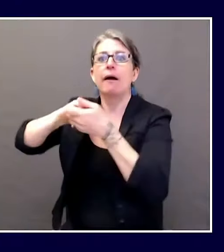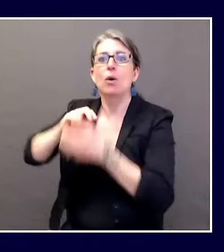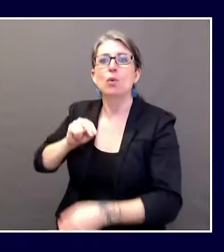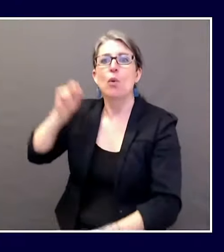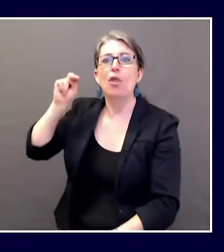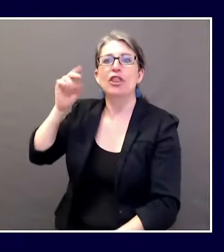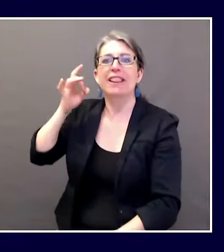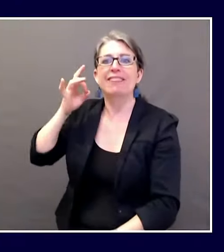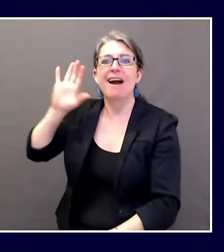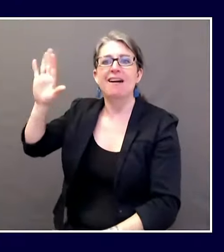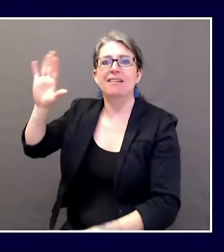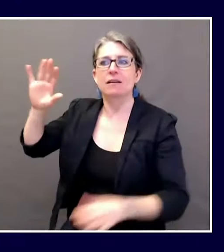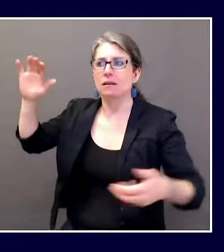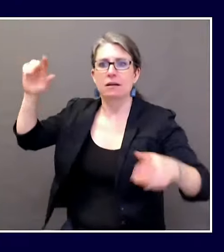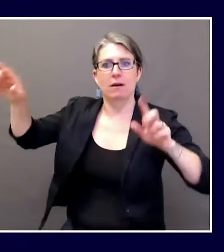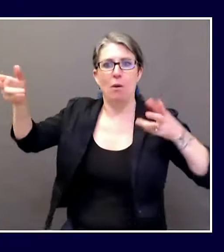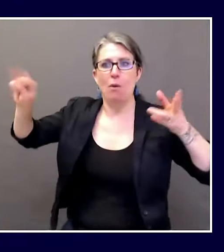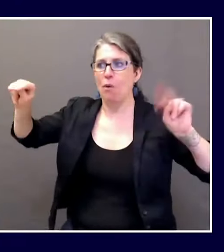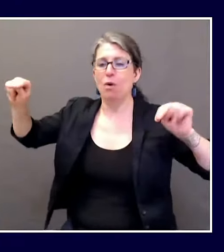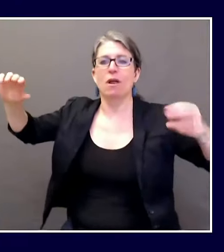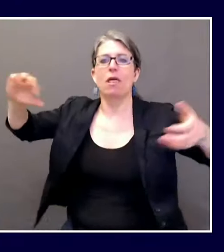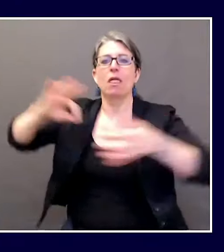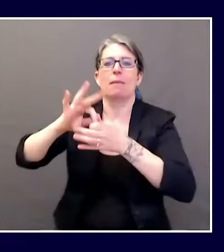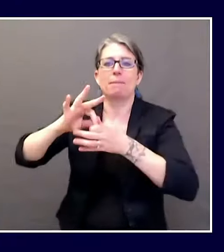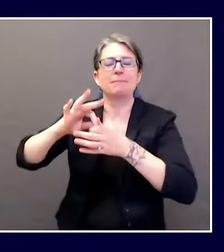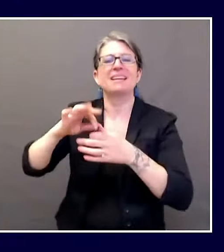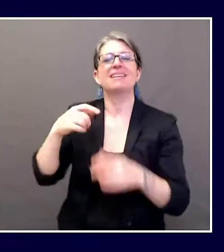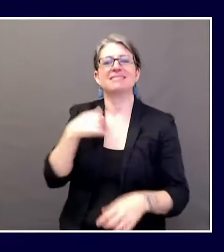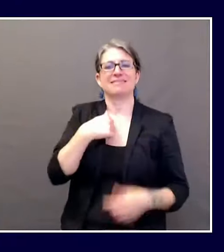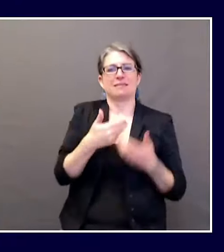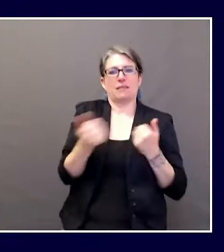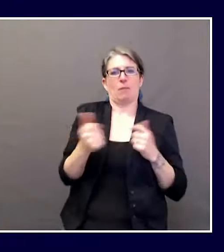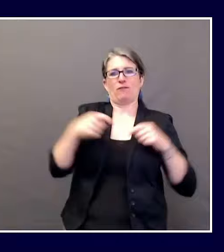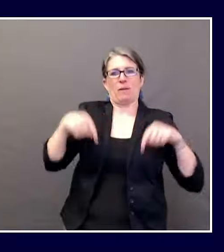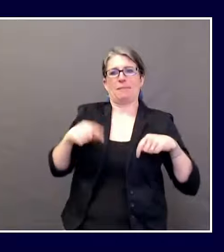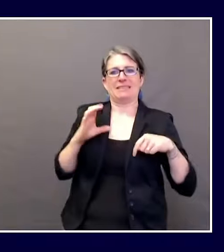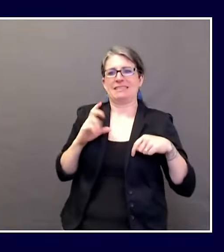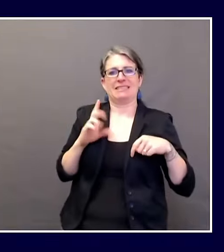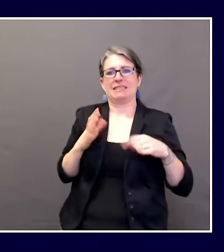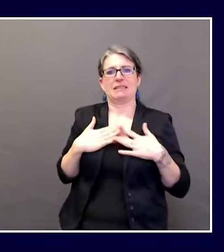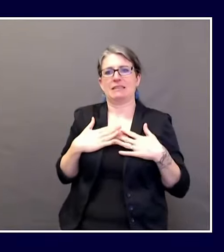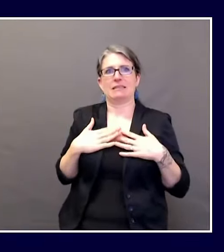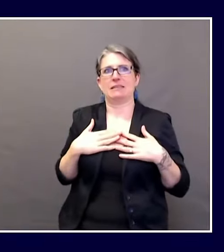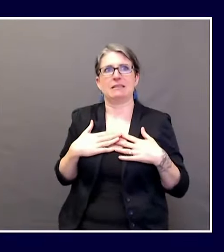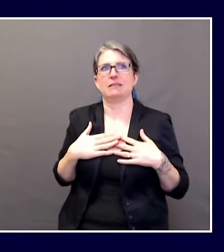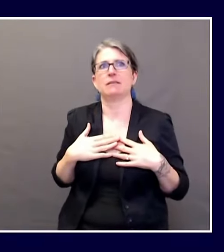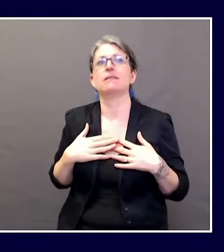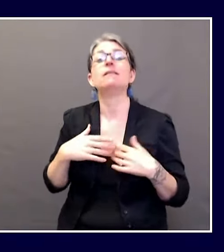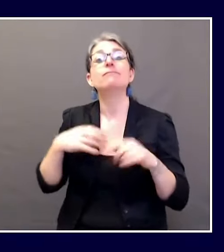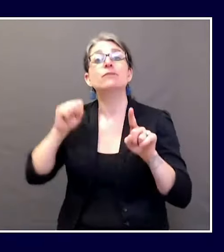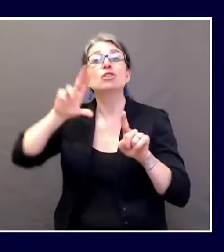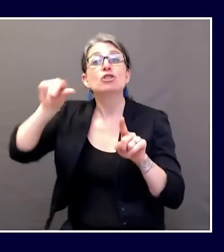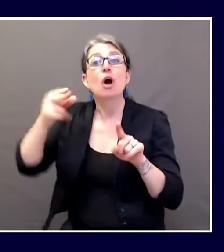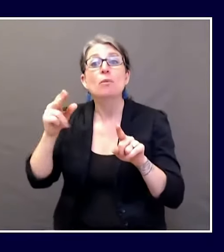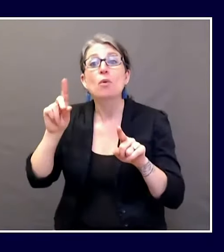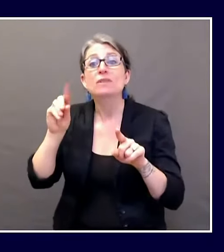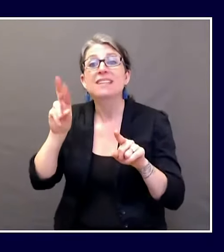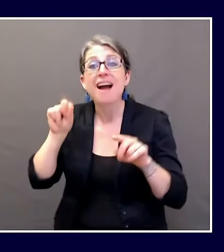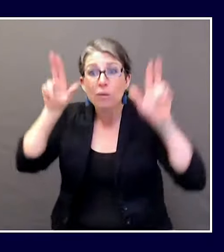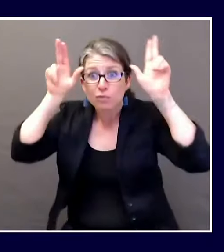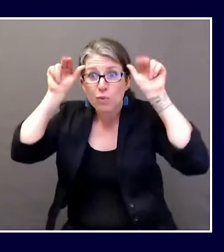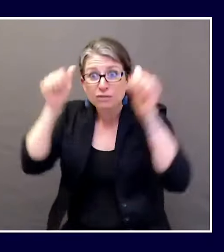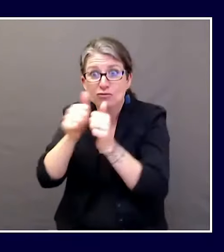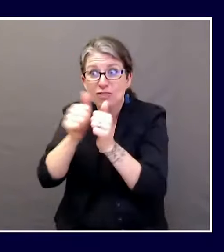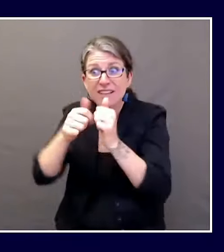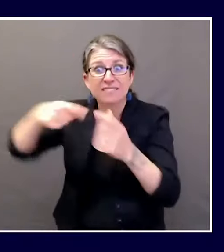system. Similarly, Scarborough Downs, operated in partnership with Maine Health, will continue to use its own scheduling